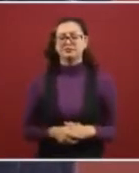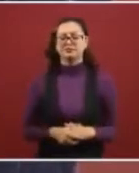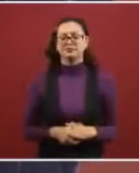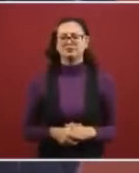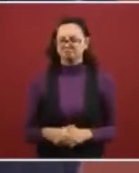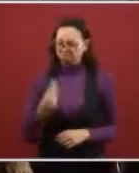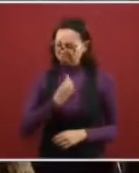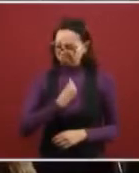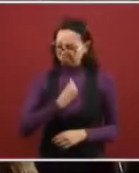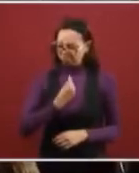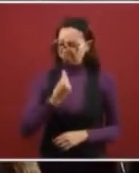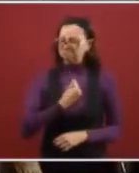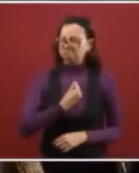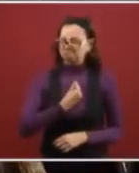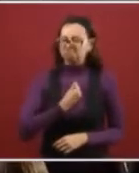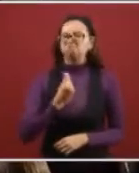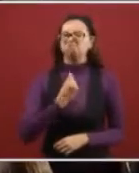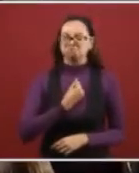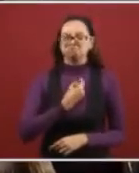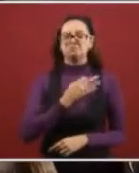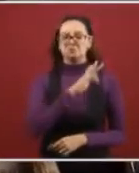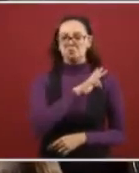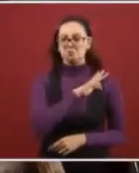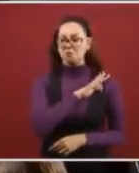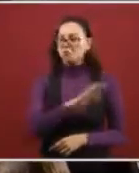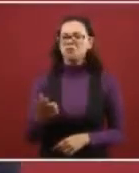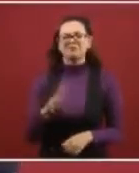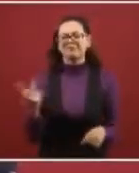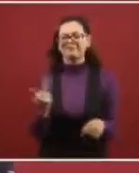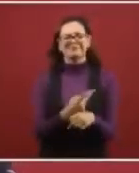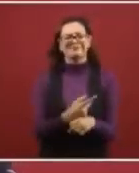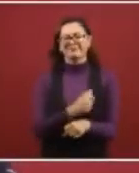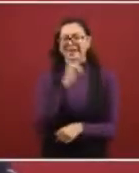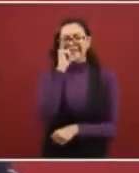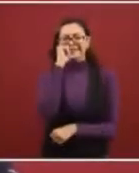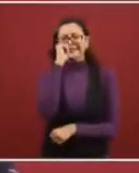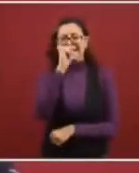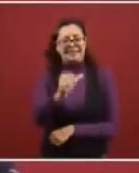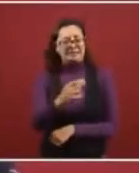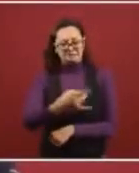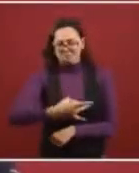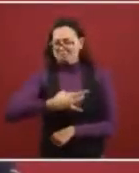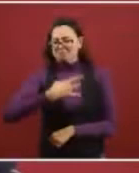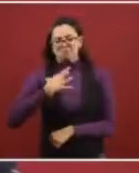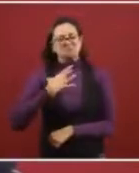Resiste uno todo. And you can resist no everything. Pasa nada. Nothing will happen.